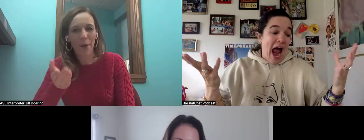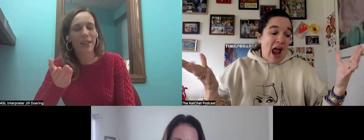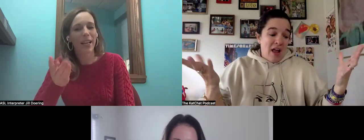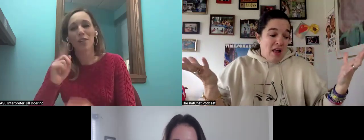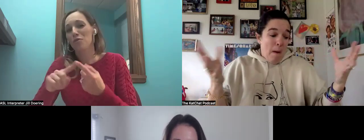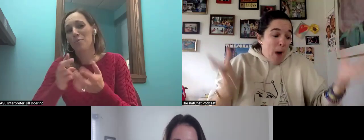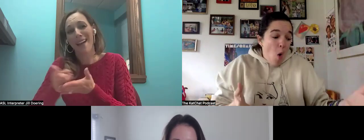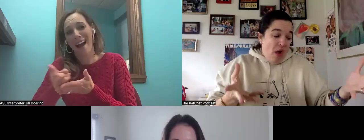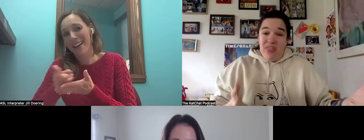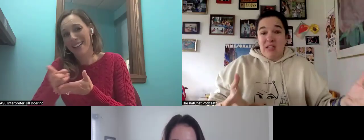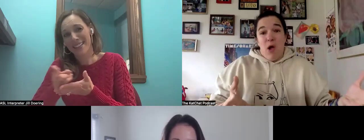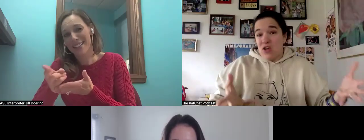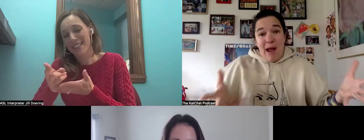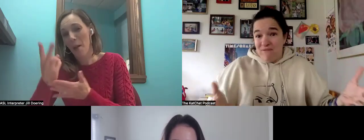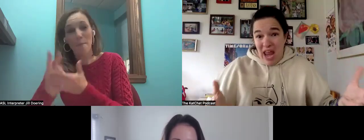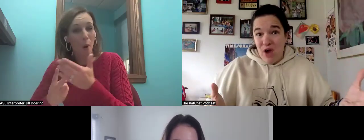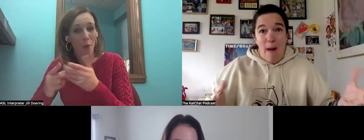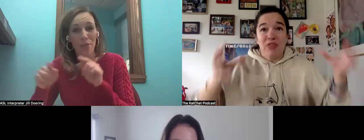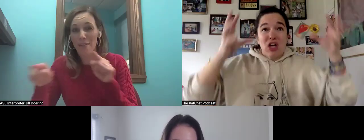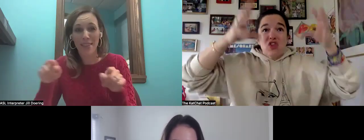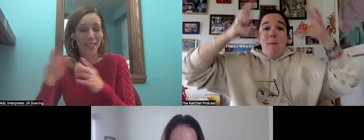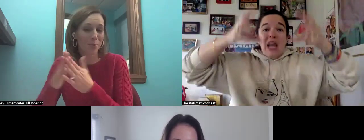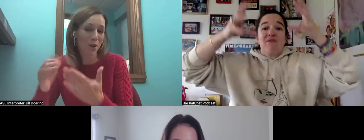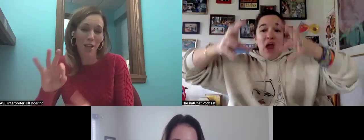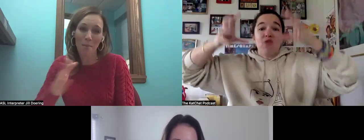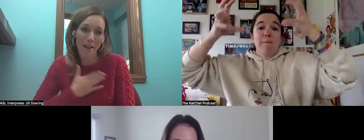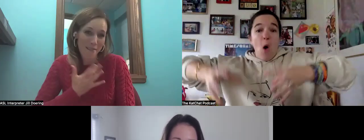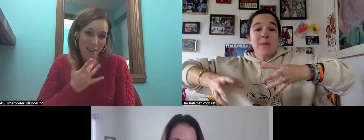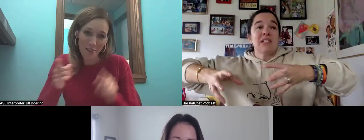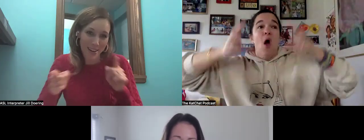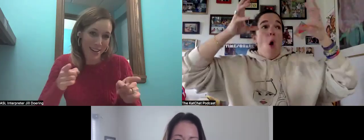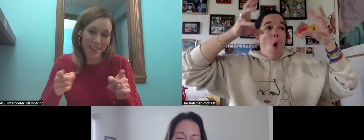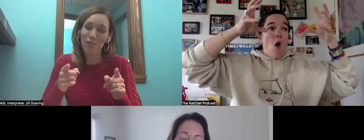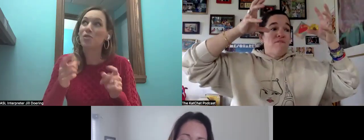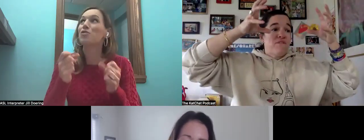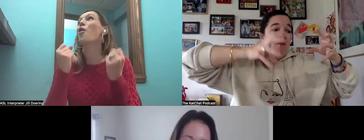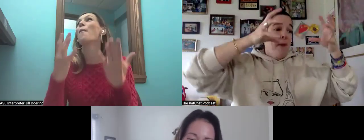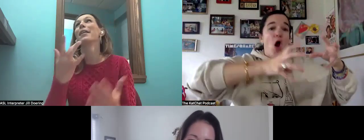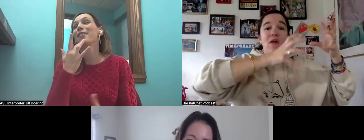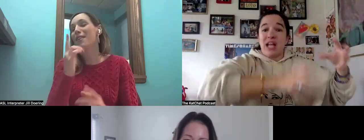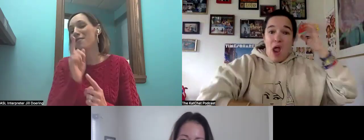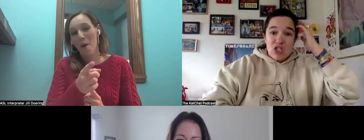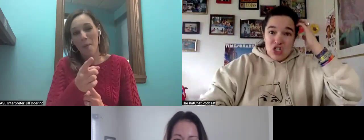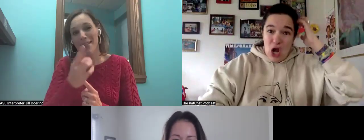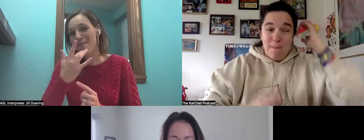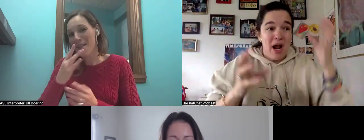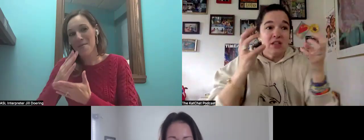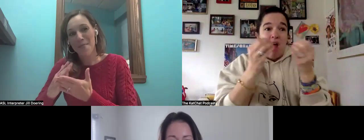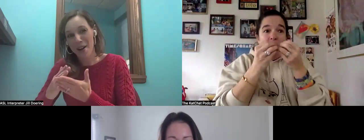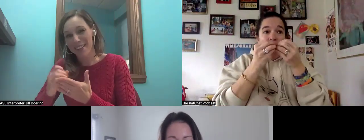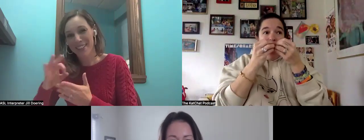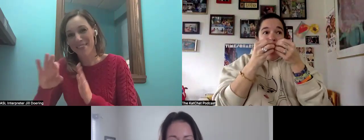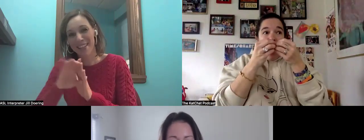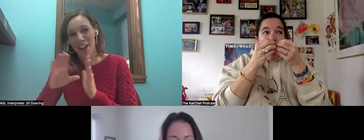honest, both of these books are my favorite. I mean, there's so many favorite moments or favorite part of the character